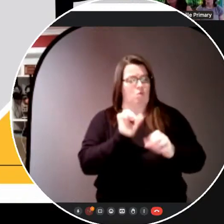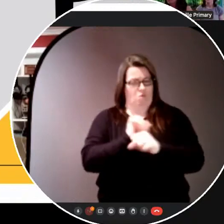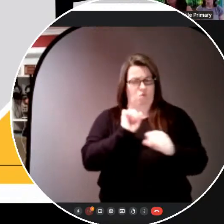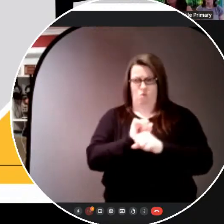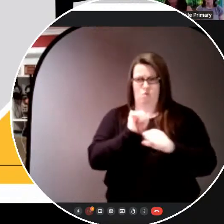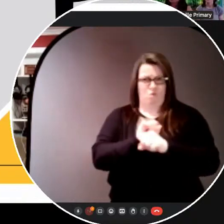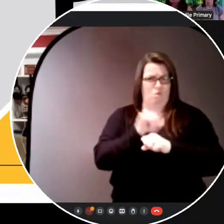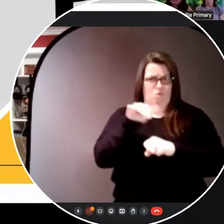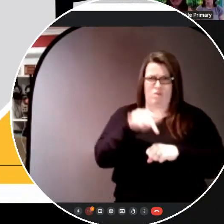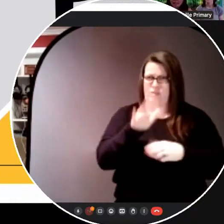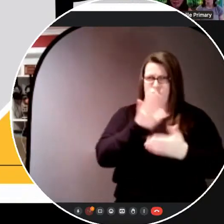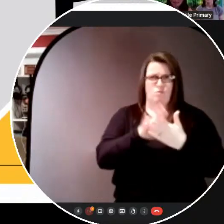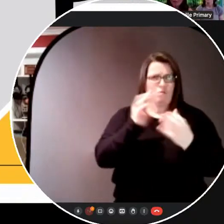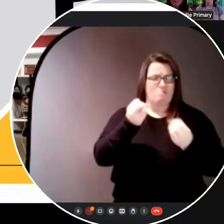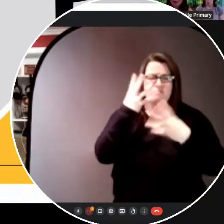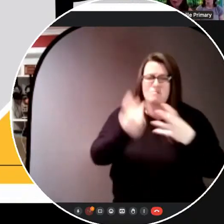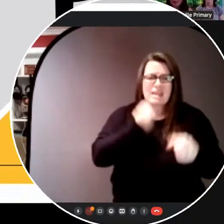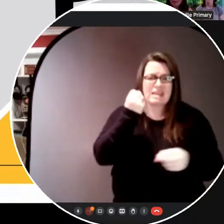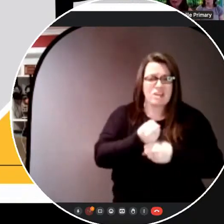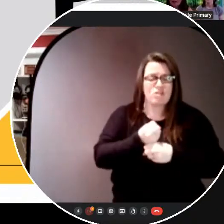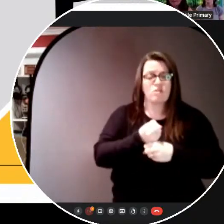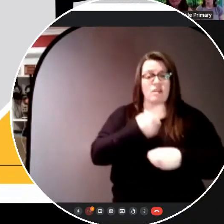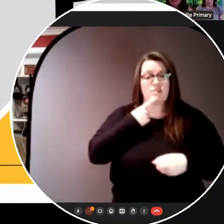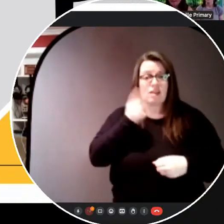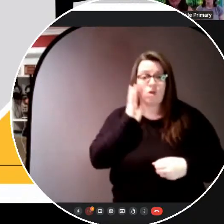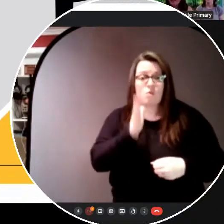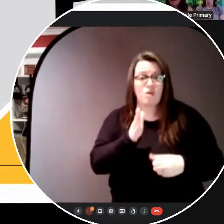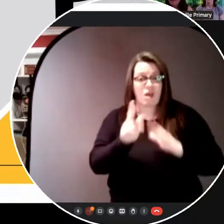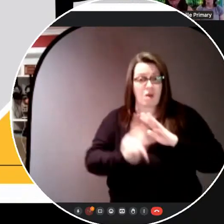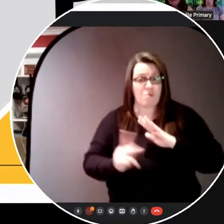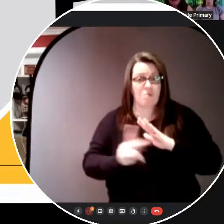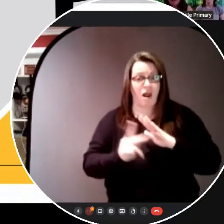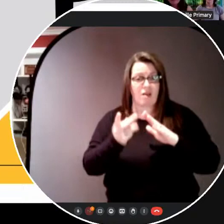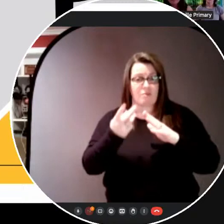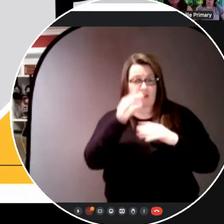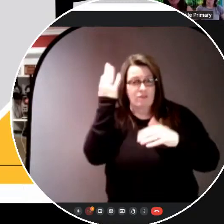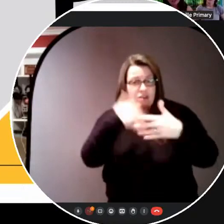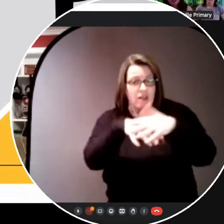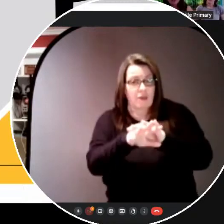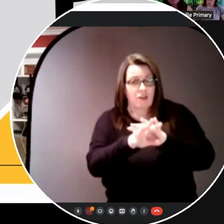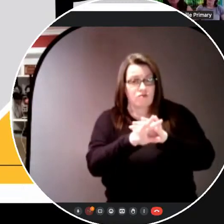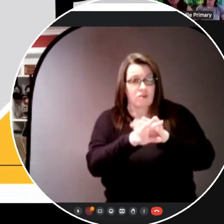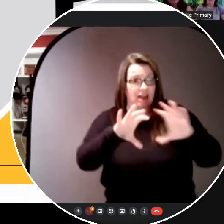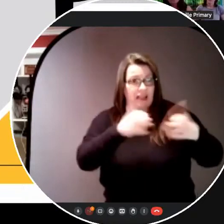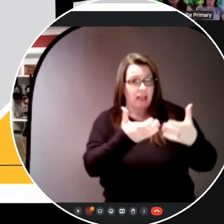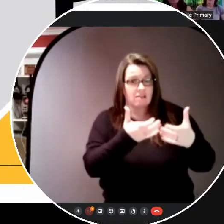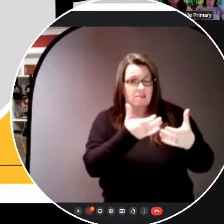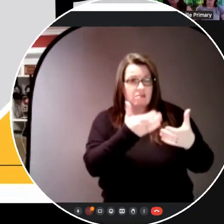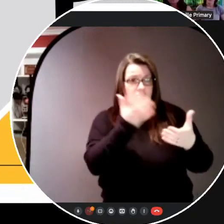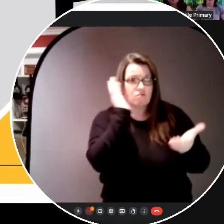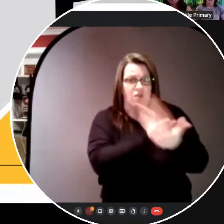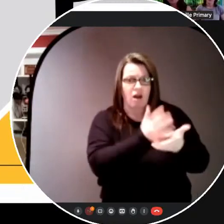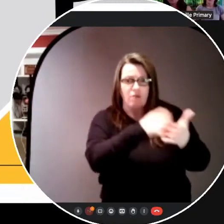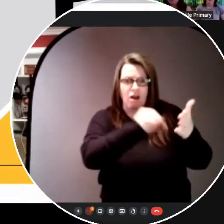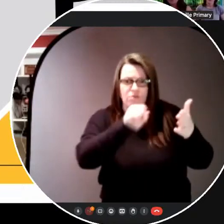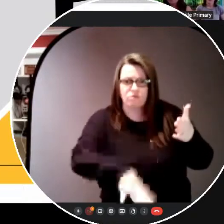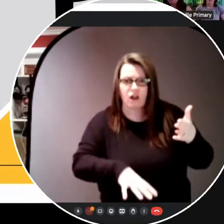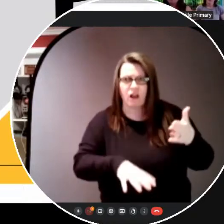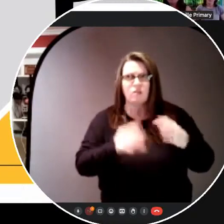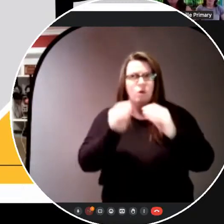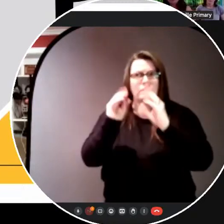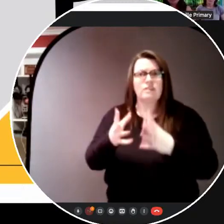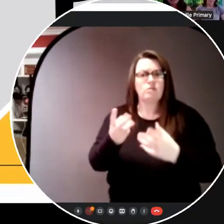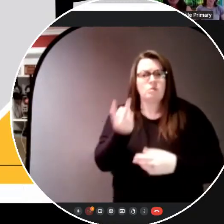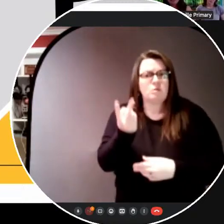So saying, okay, we're going to take away the primary class, then what happens to these teachers who are such fantastic teachers and who